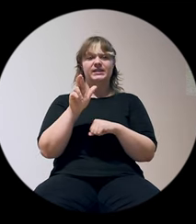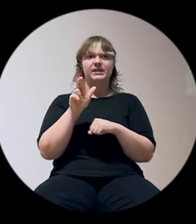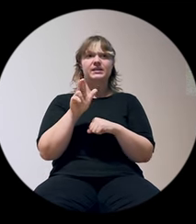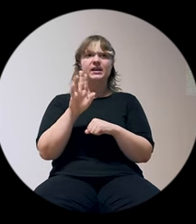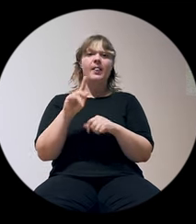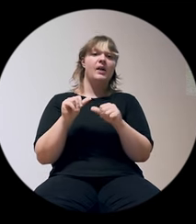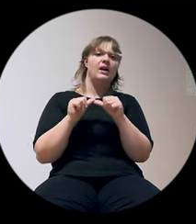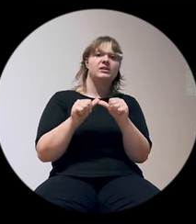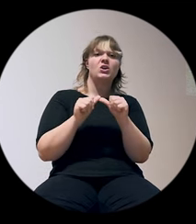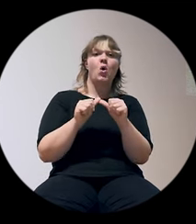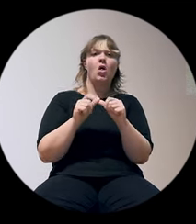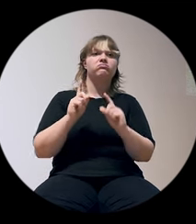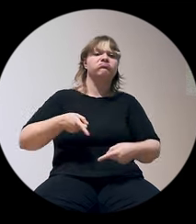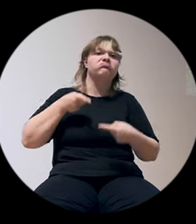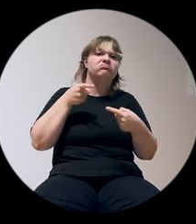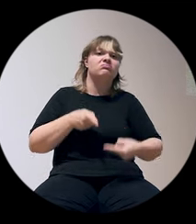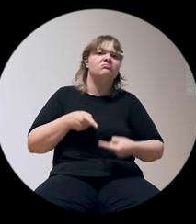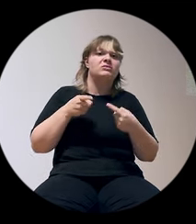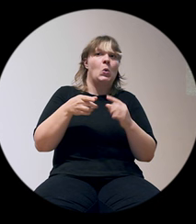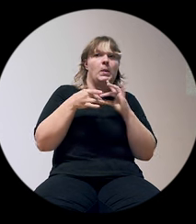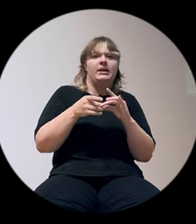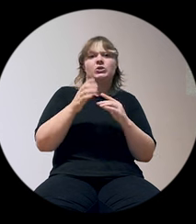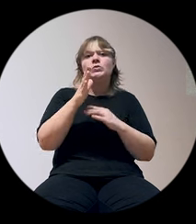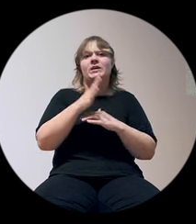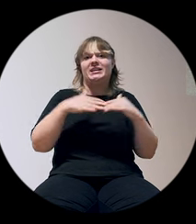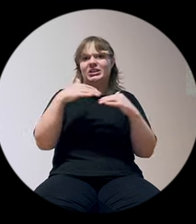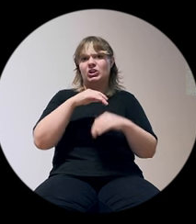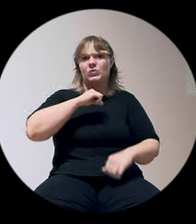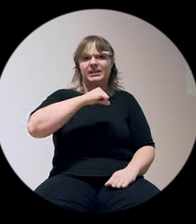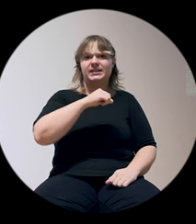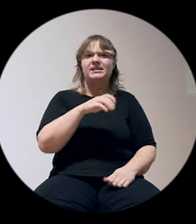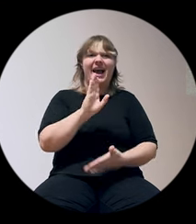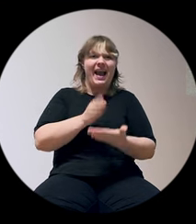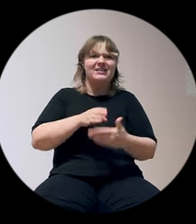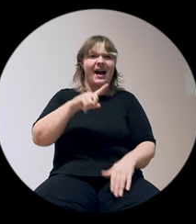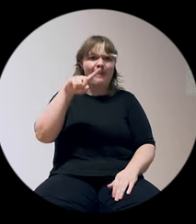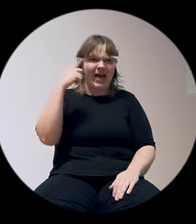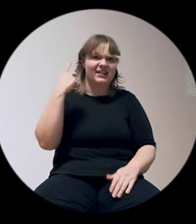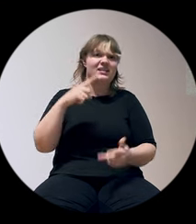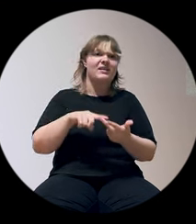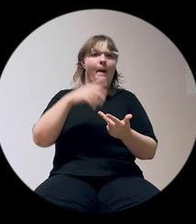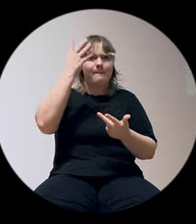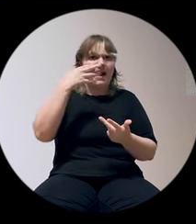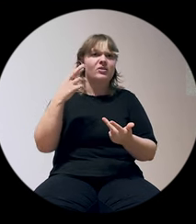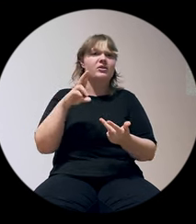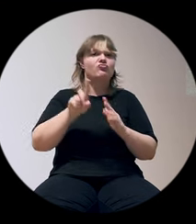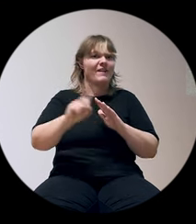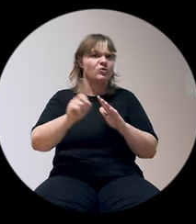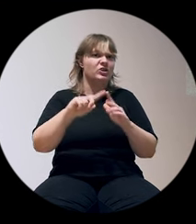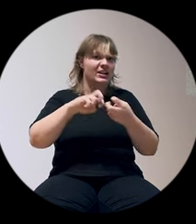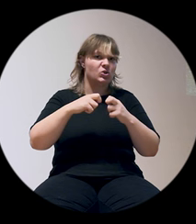the continual struggle related to indigenous resistance, anti-blackness, migrant and refugee issues, patriarchy,